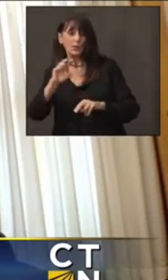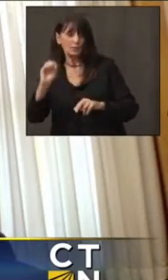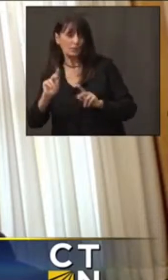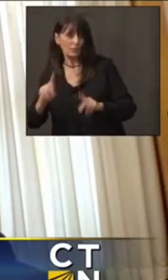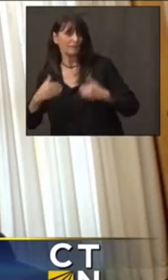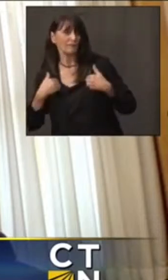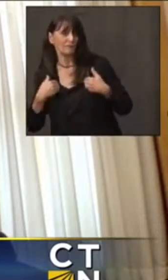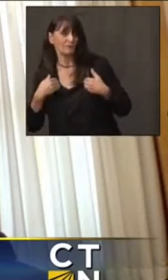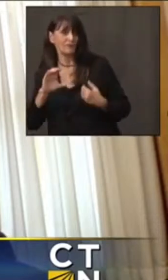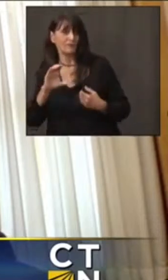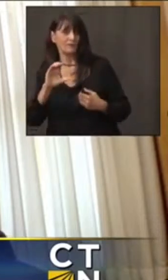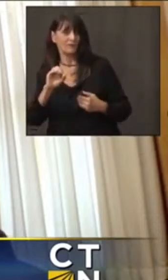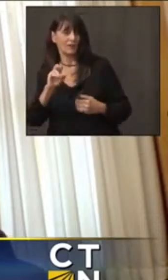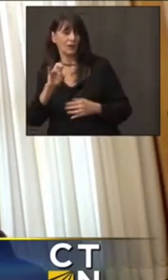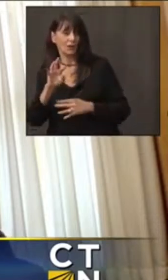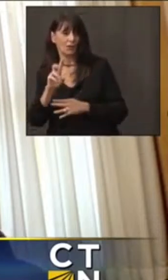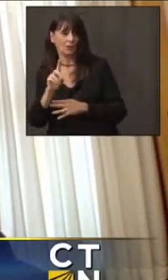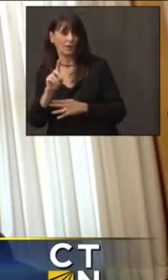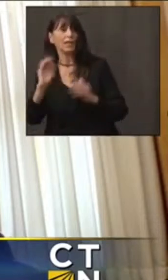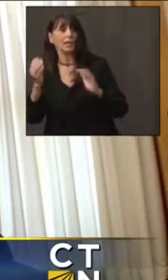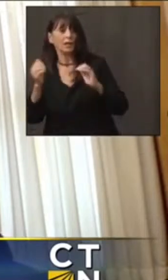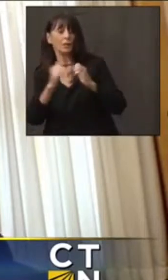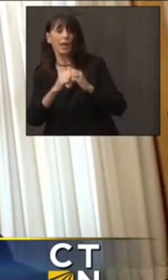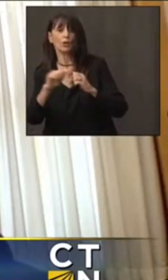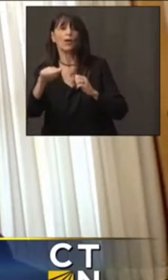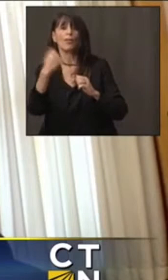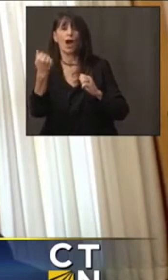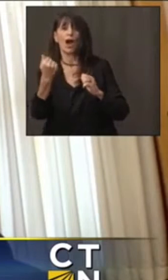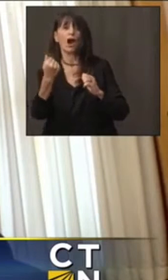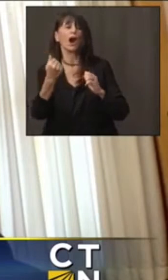it's certainly much higher than the rest of the state, as you would expect.